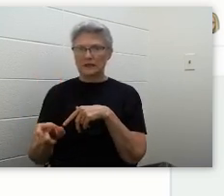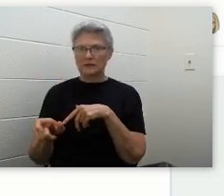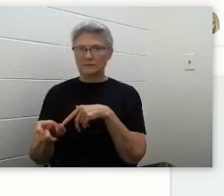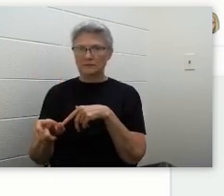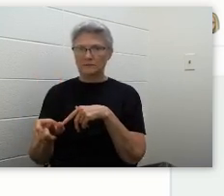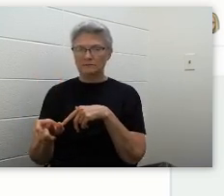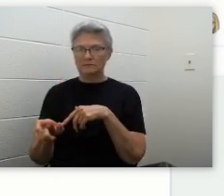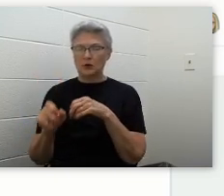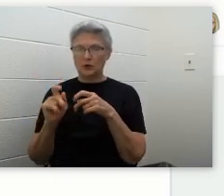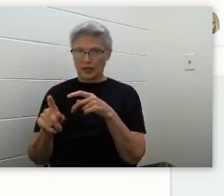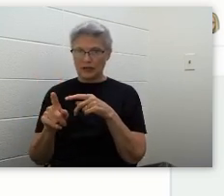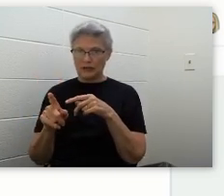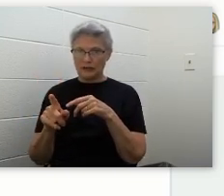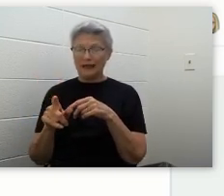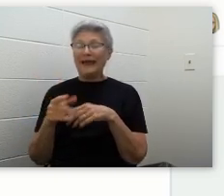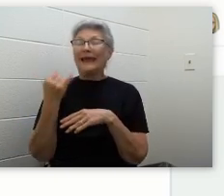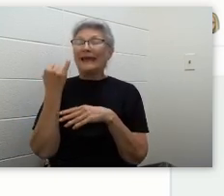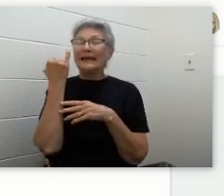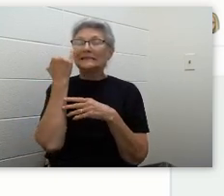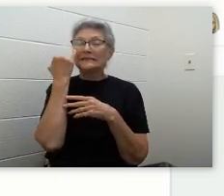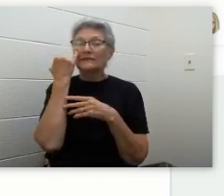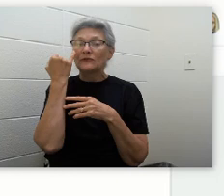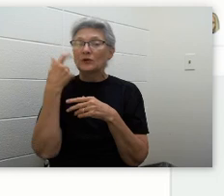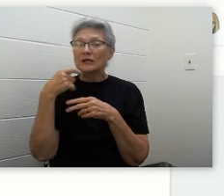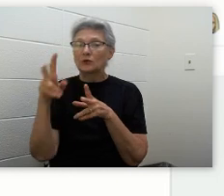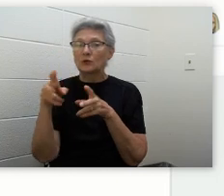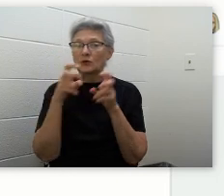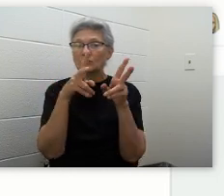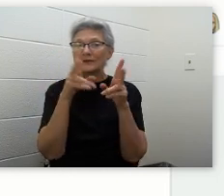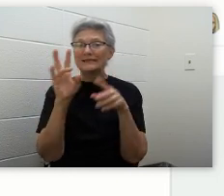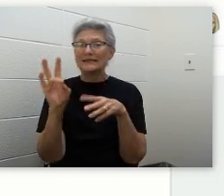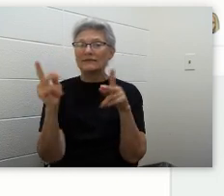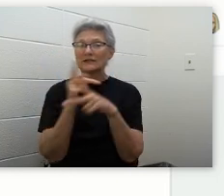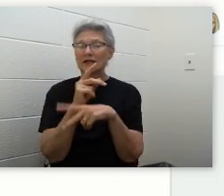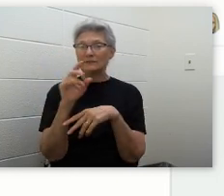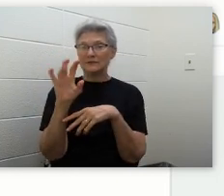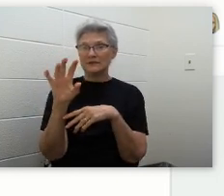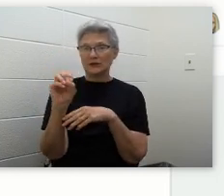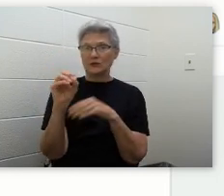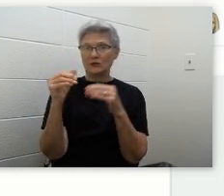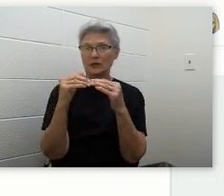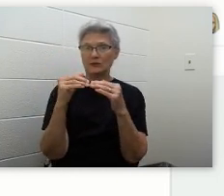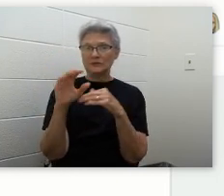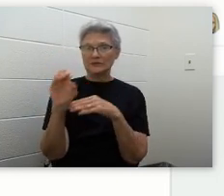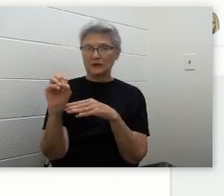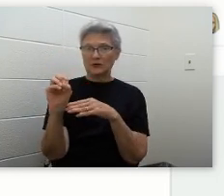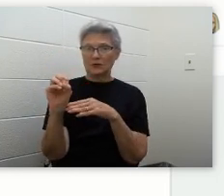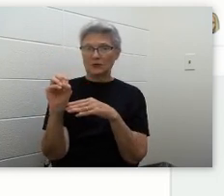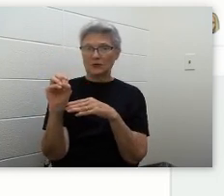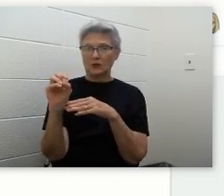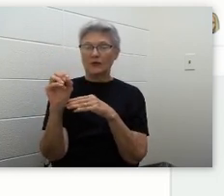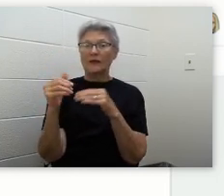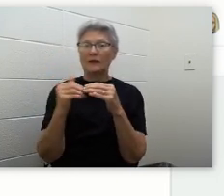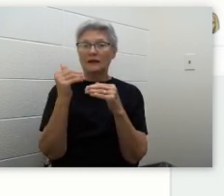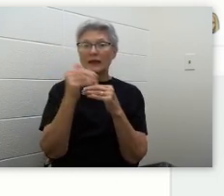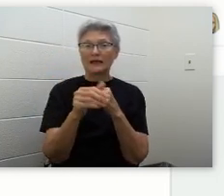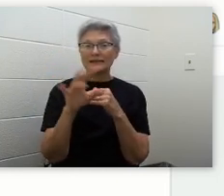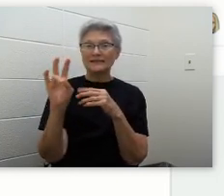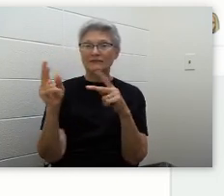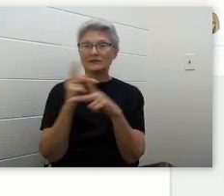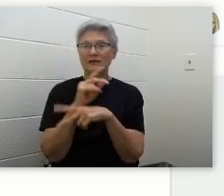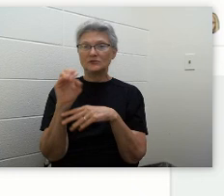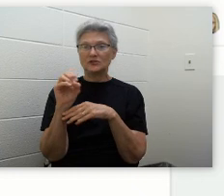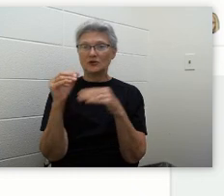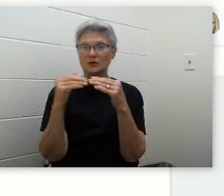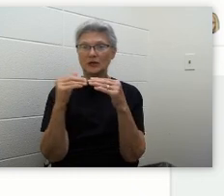just in case you need to regroup. We've got 7 times 0 is 0. Now I'm gonna go ahead and do the next 0. 7